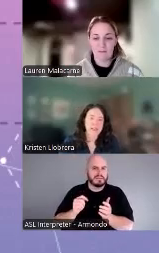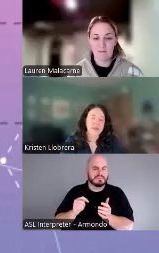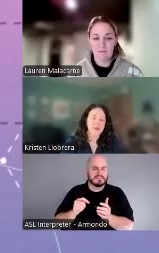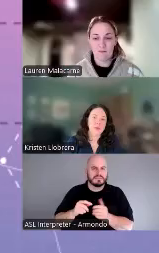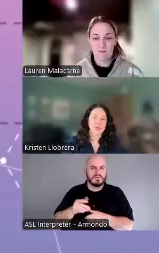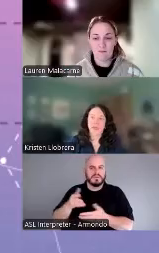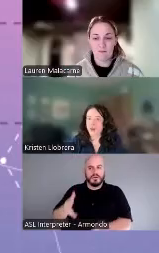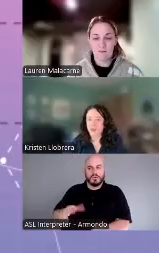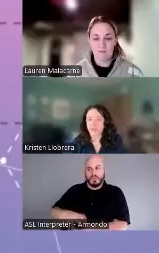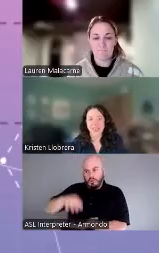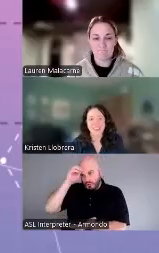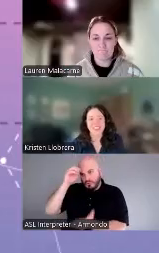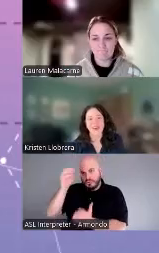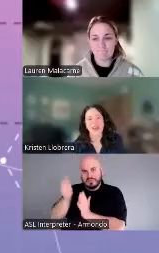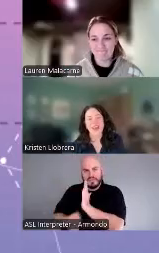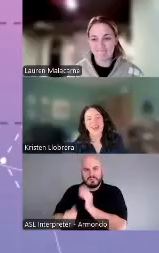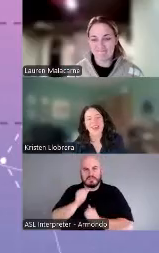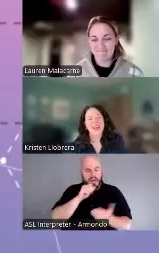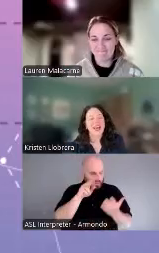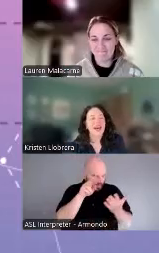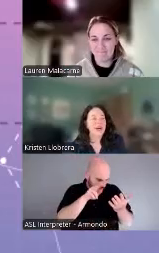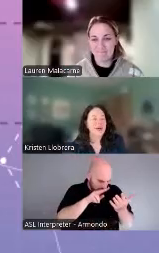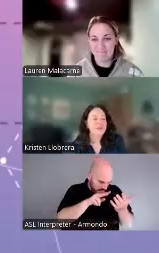not read a novel. So